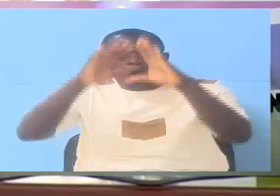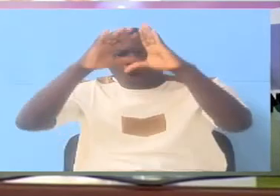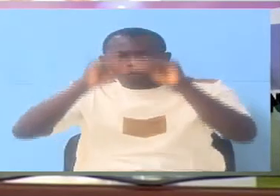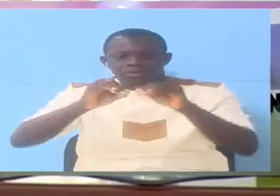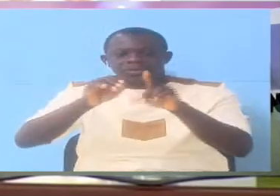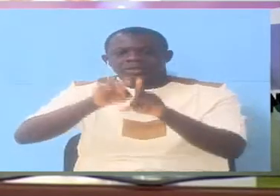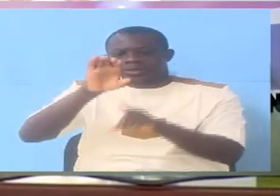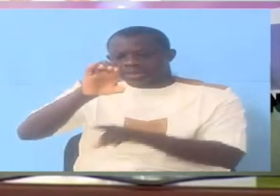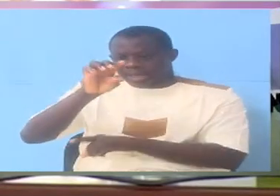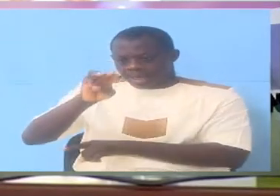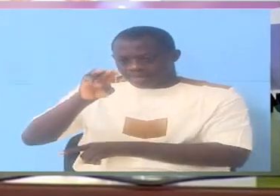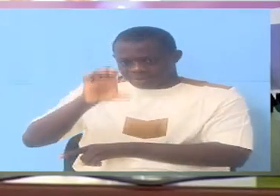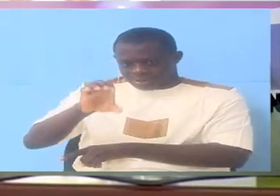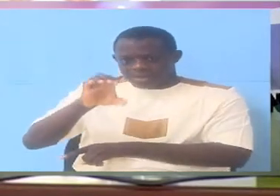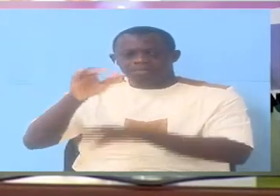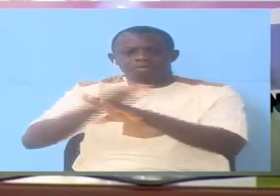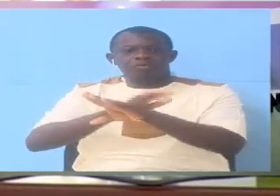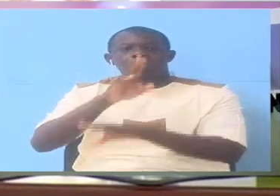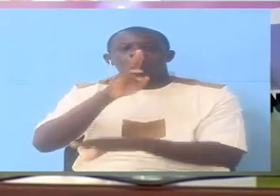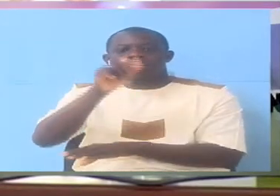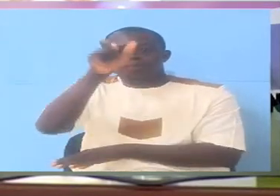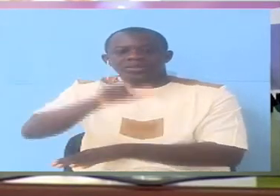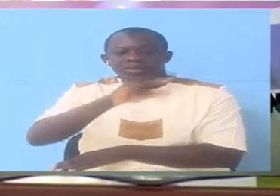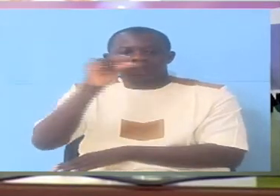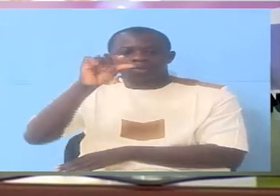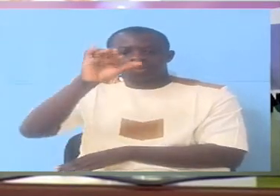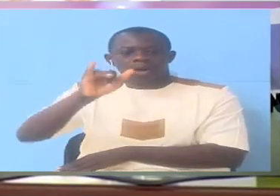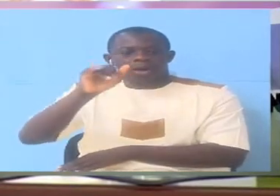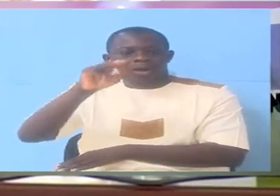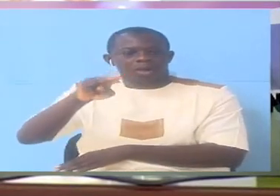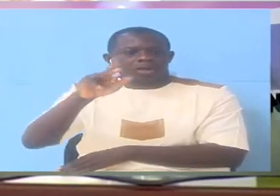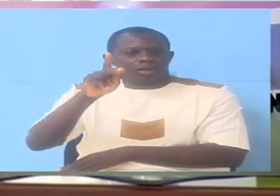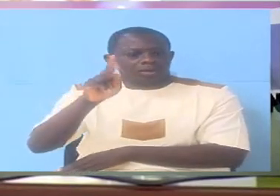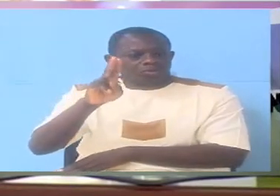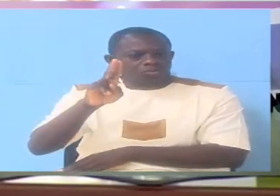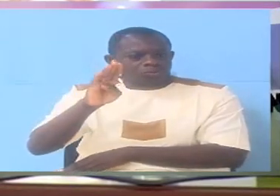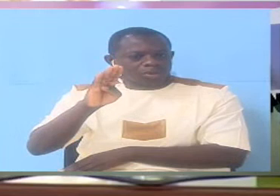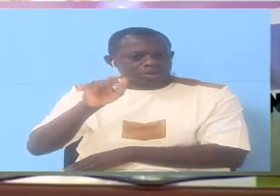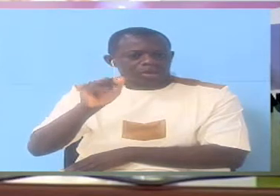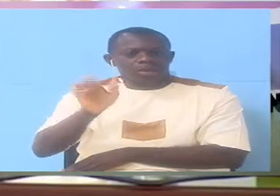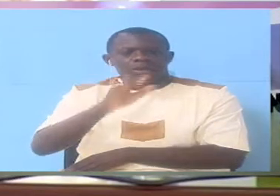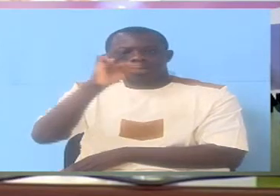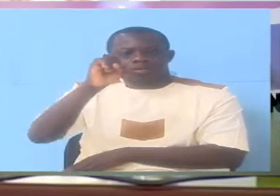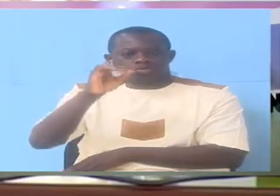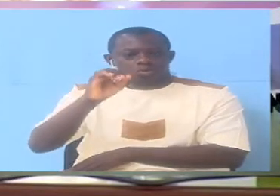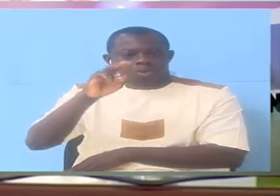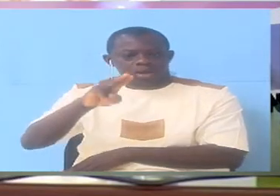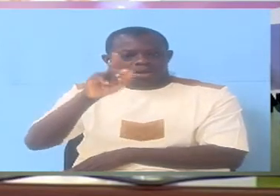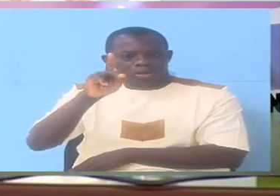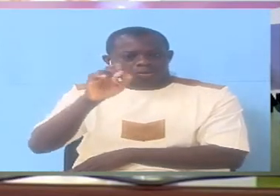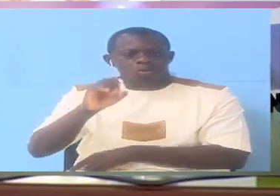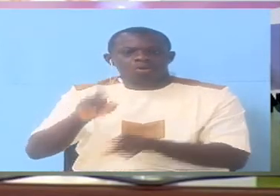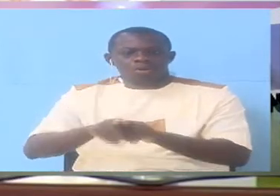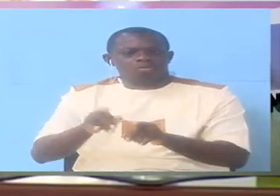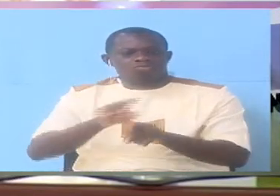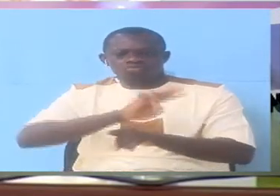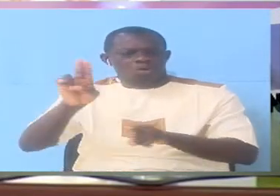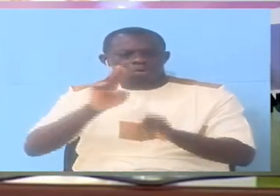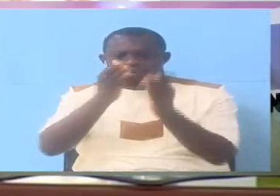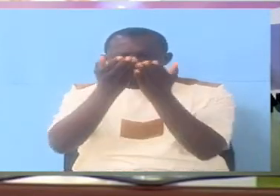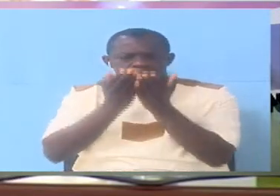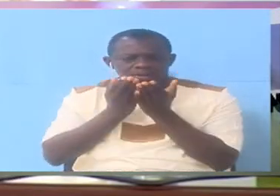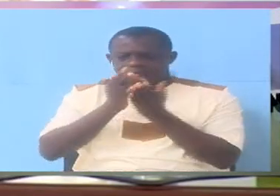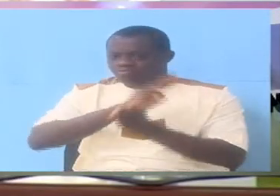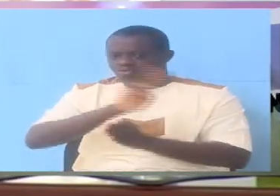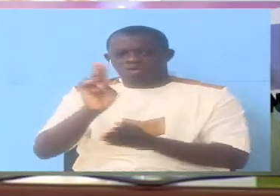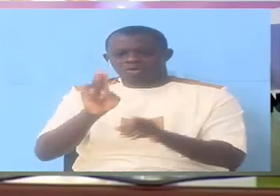di ma gunge nag ca office CMC jamono jooja di Yankuba Sonko pour ma xaar. Without much delay, he came back to join